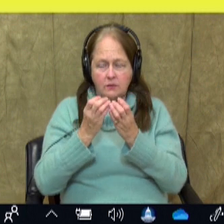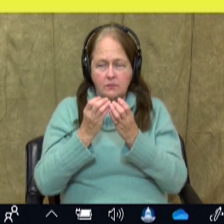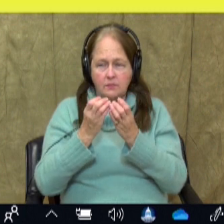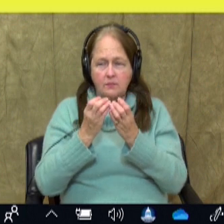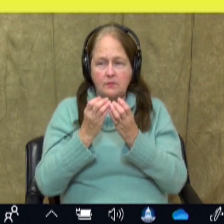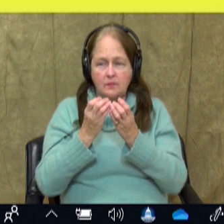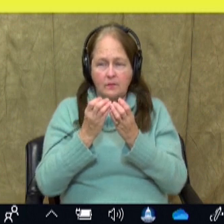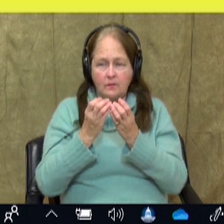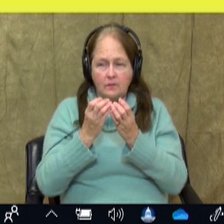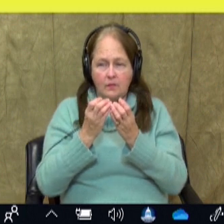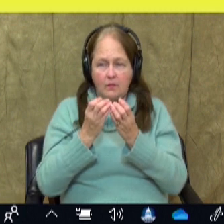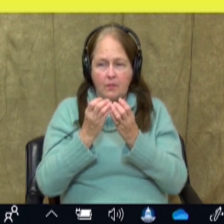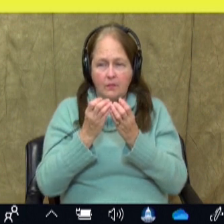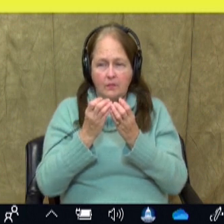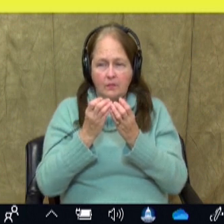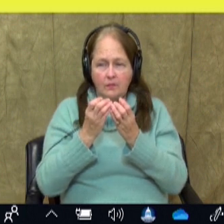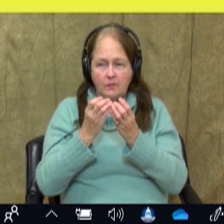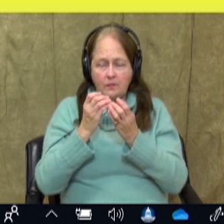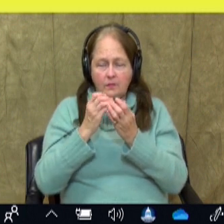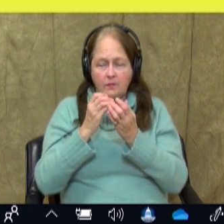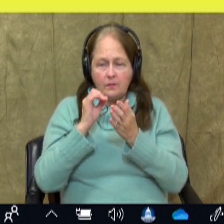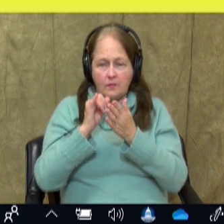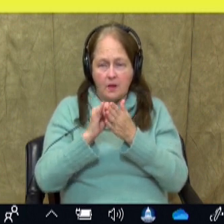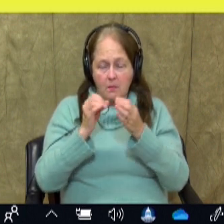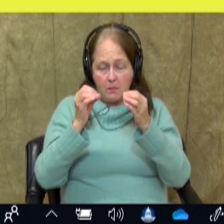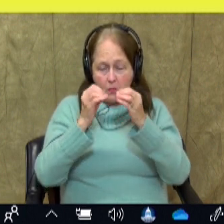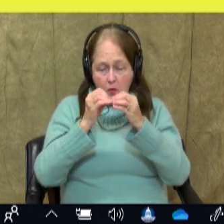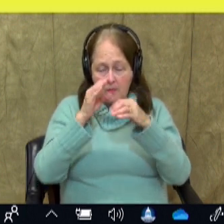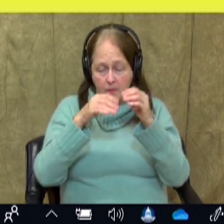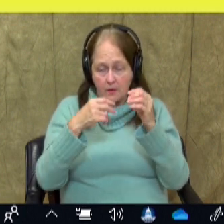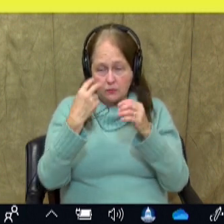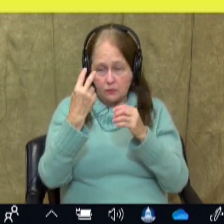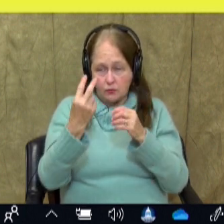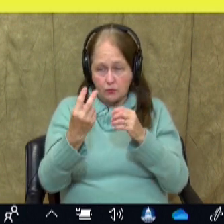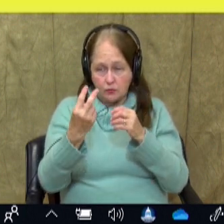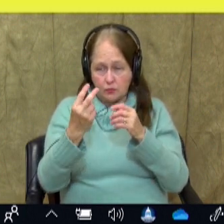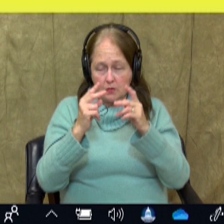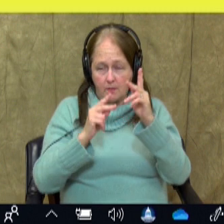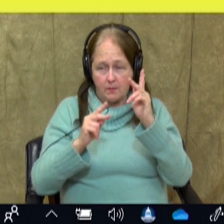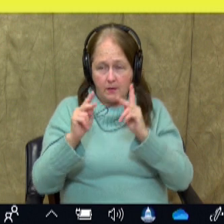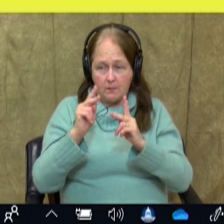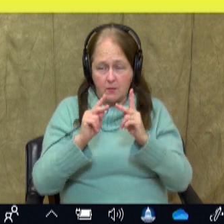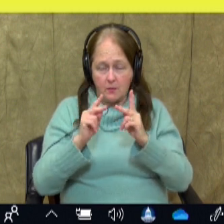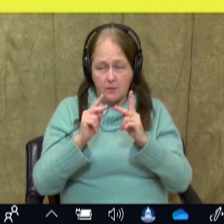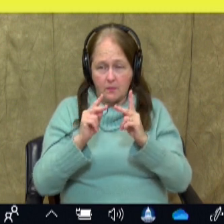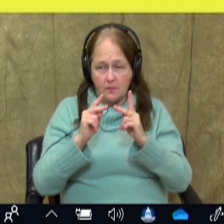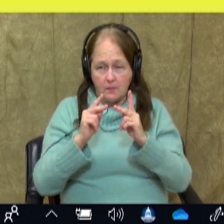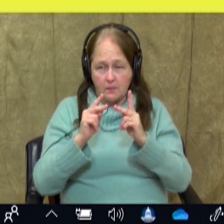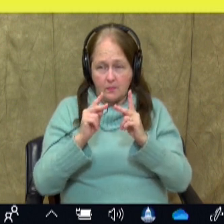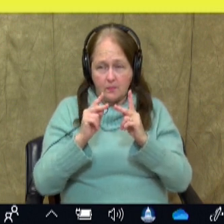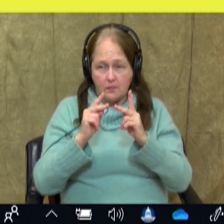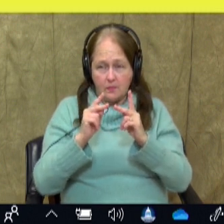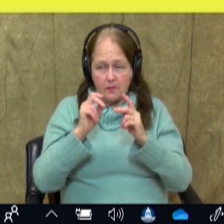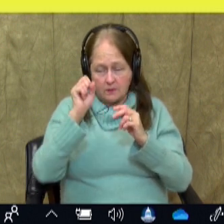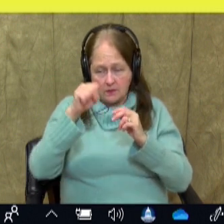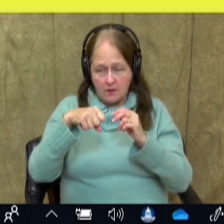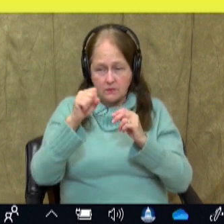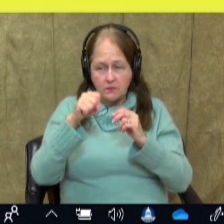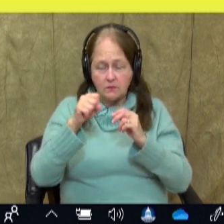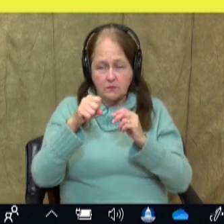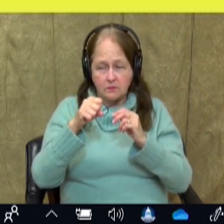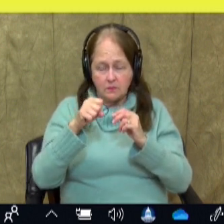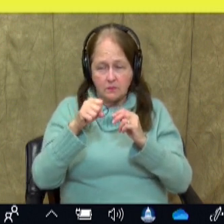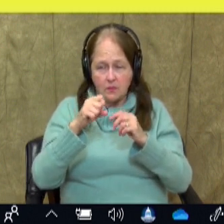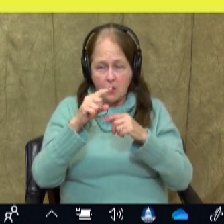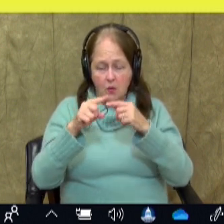our population. Do we have more than 2 people or 1 person that we're talking about? Yes,